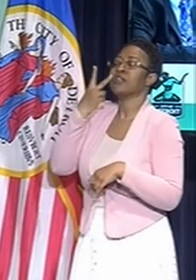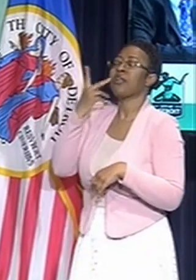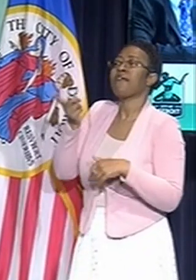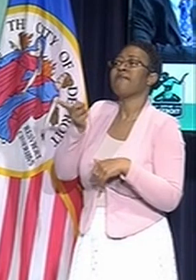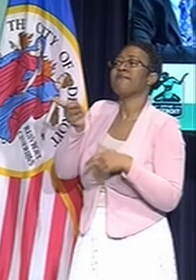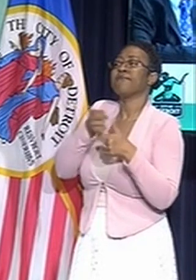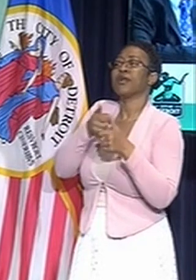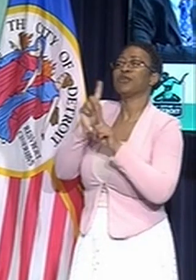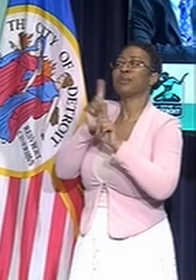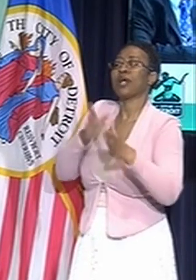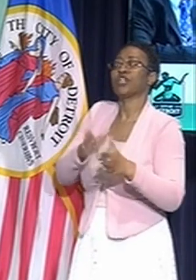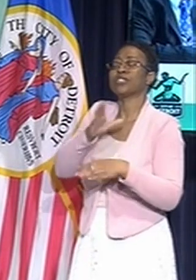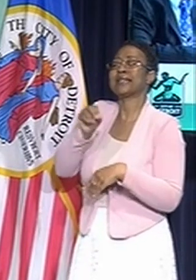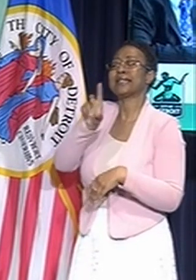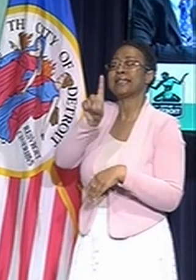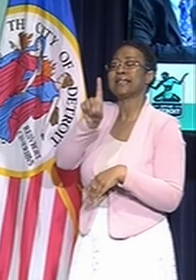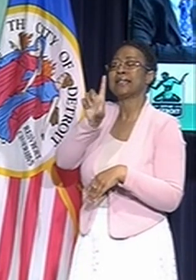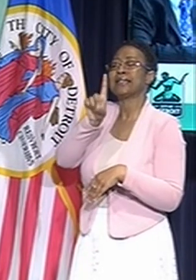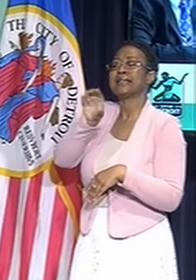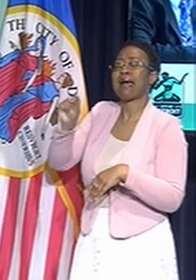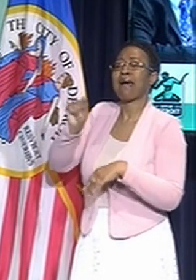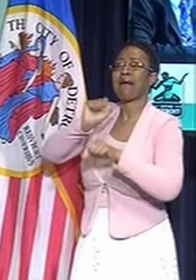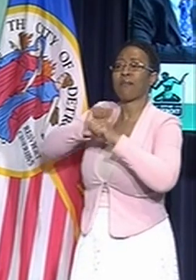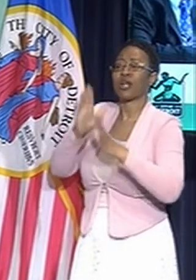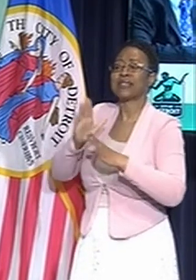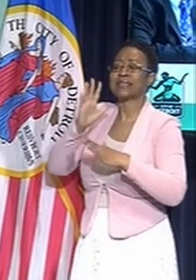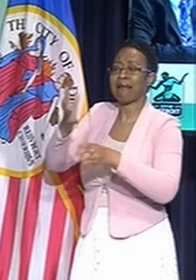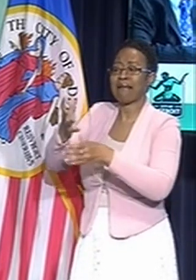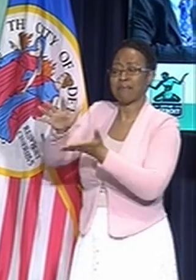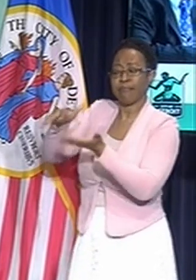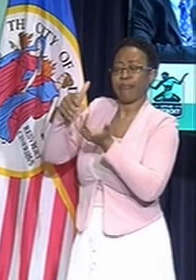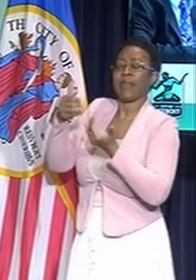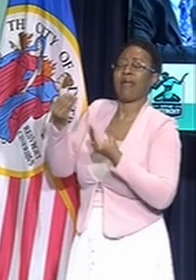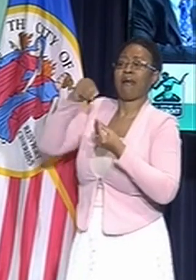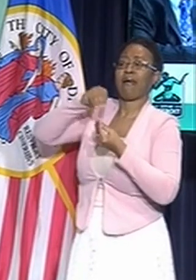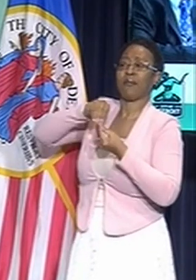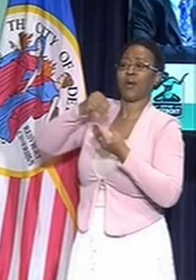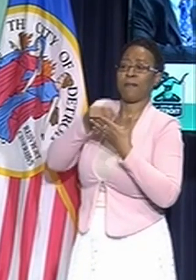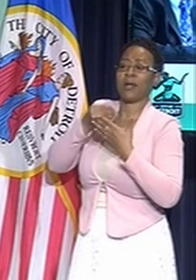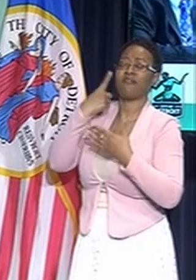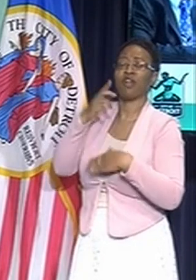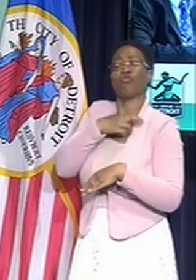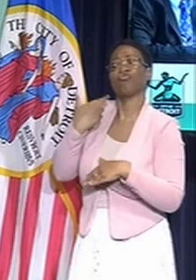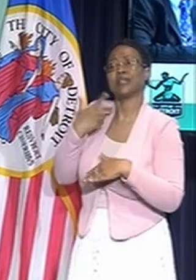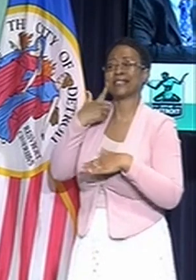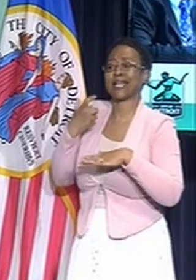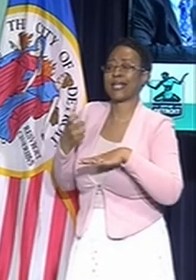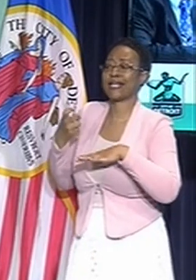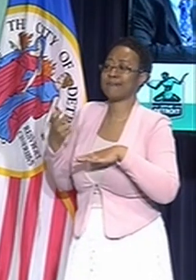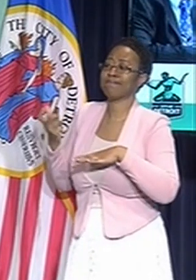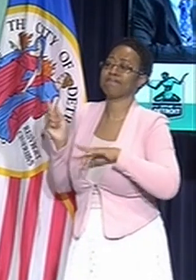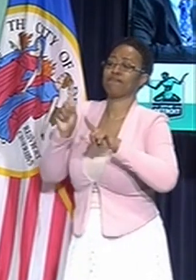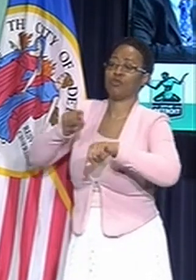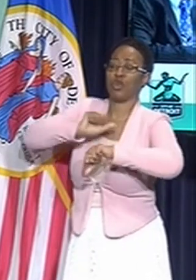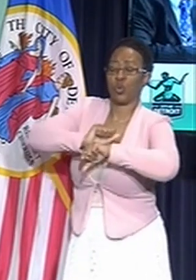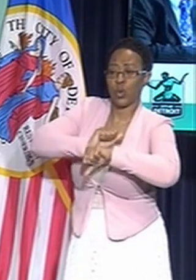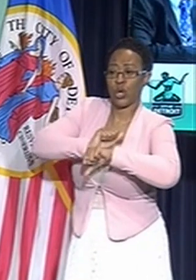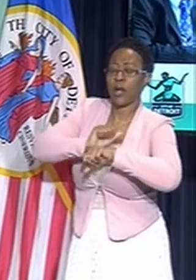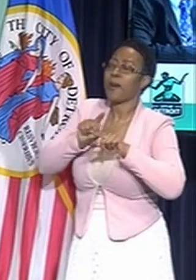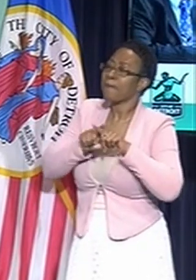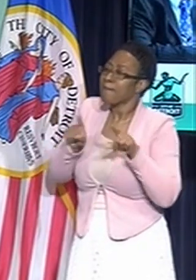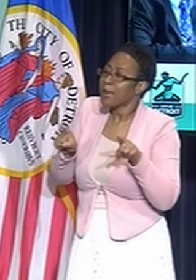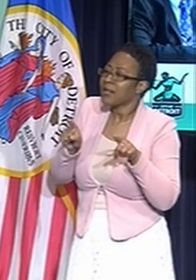and DDOT employees are getting a little extra money for the risk they put themselves at by doing their job.